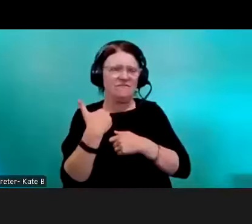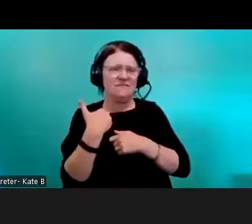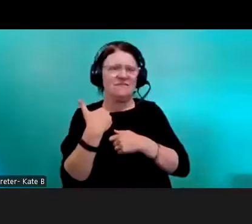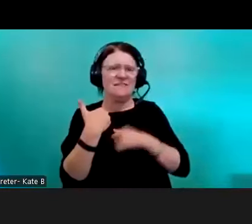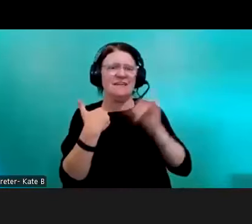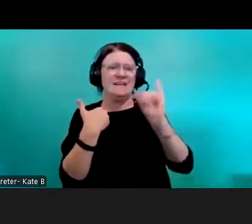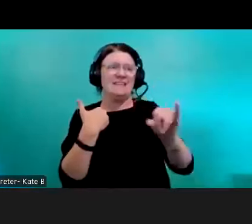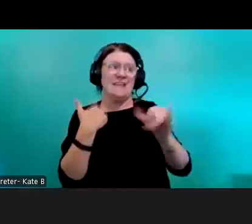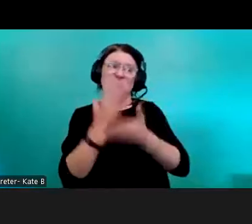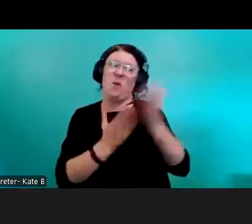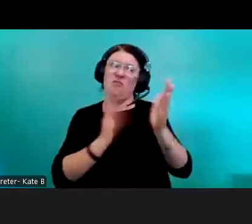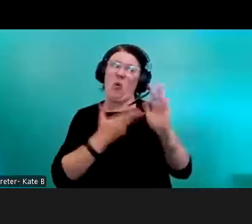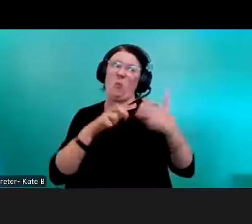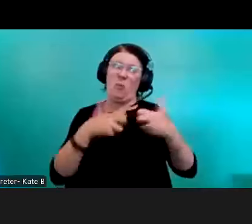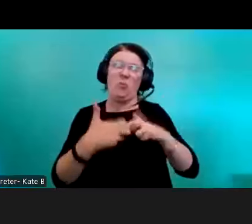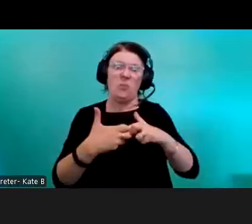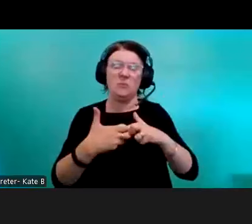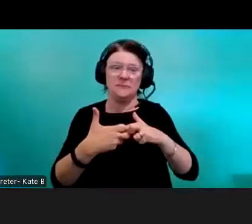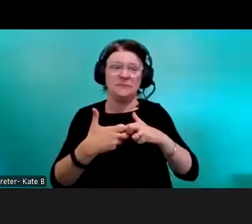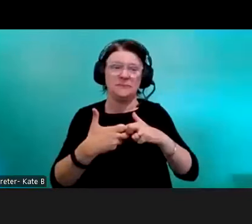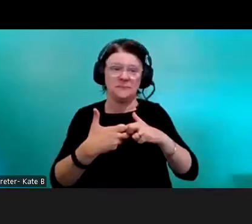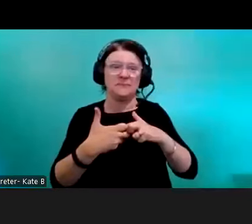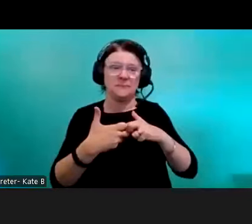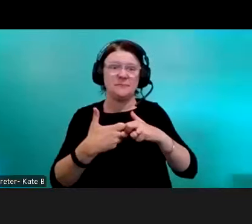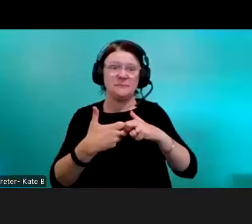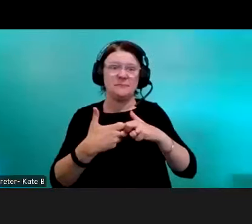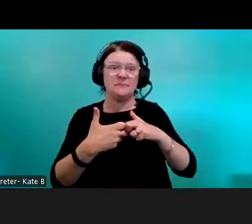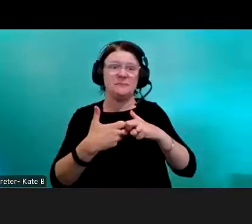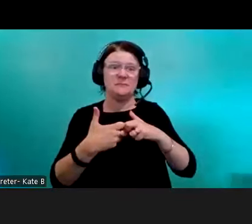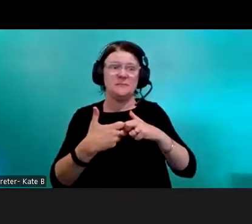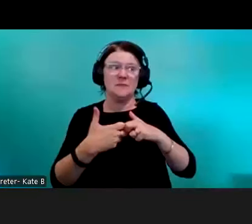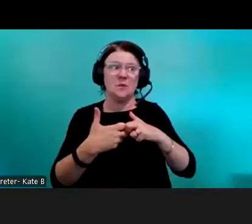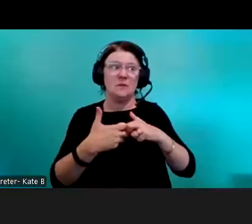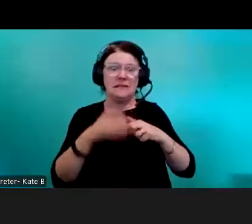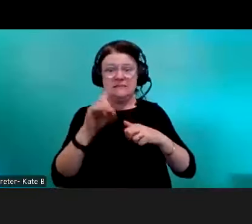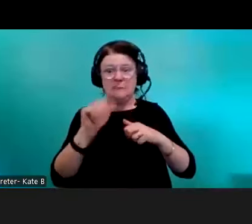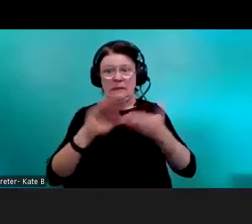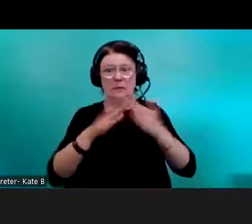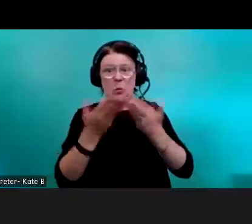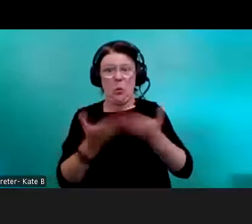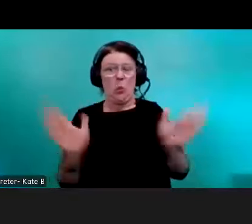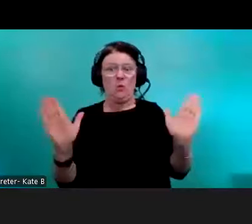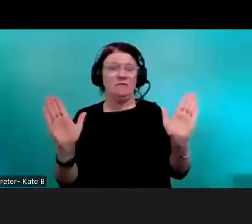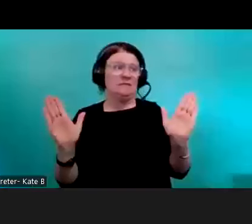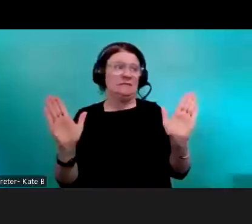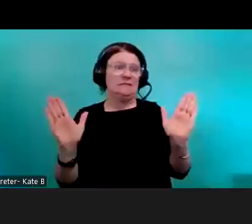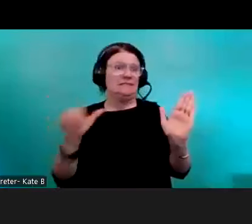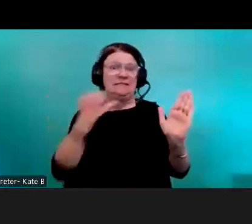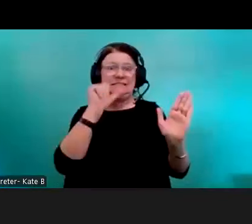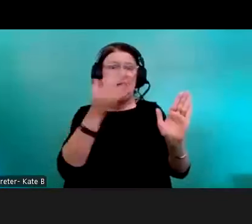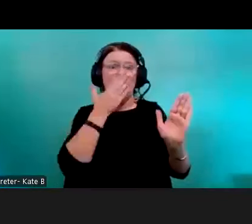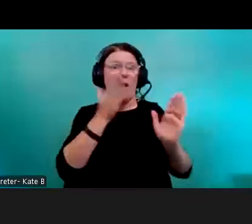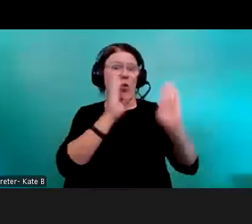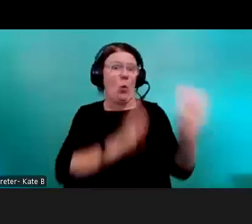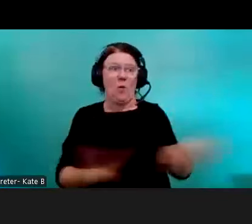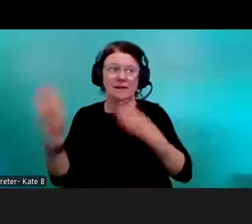our problem with the disability vote is, it's not very well organized.